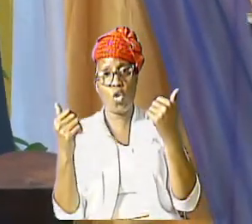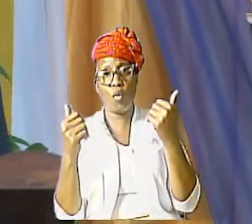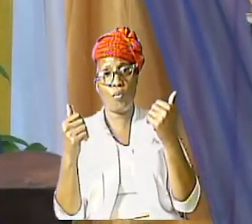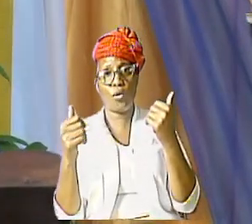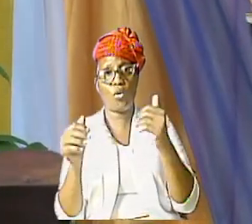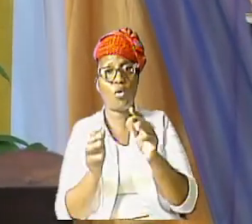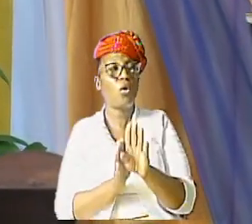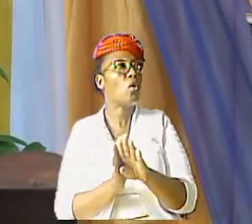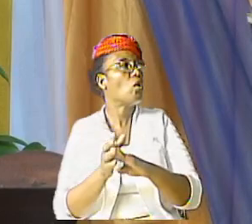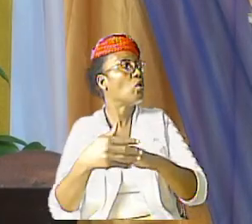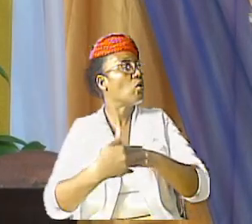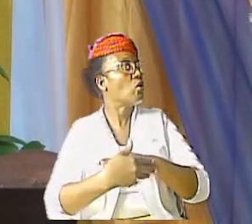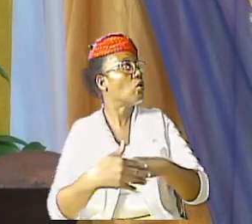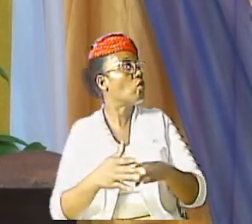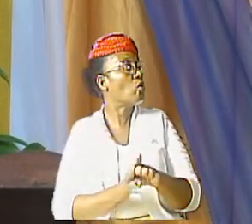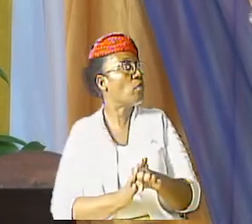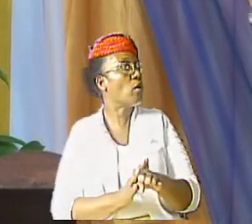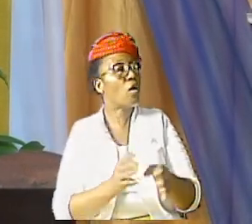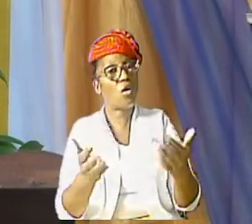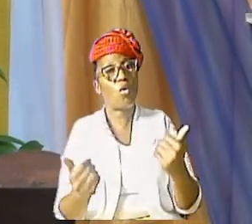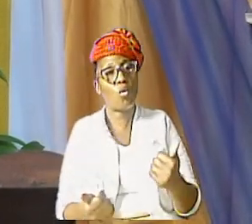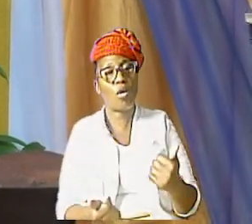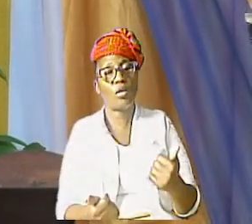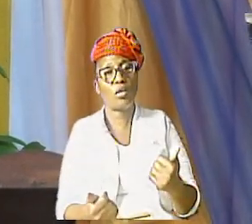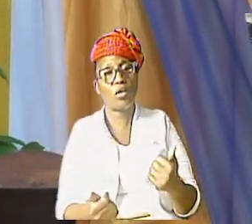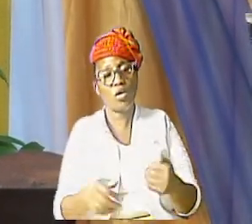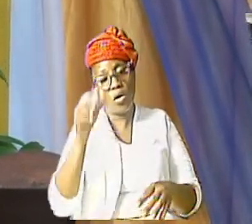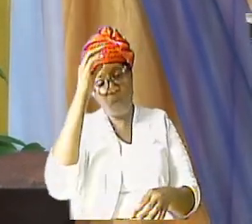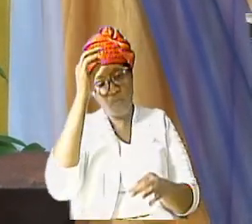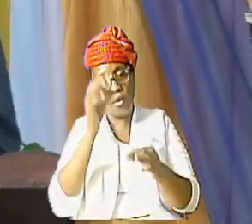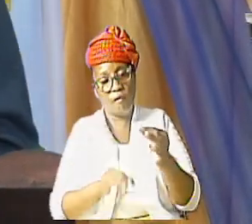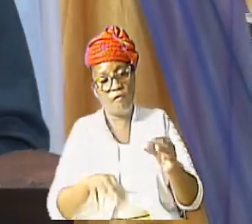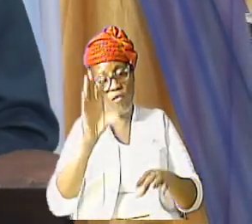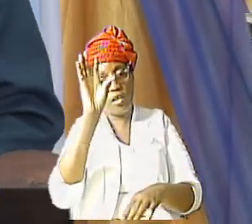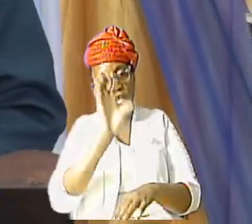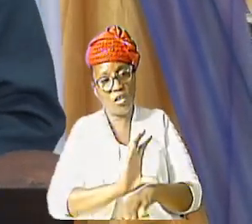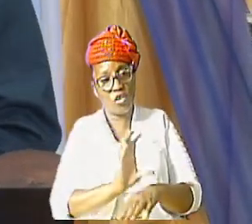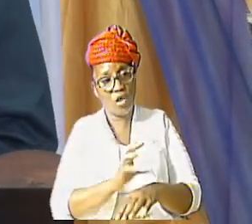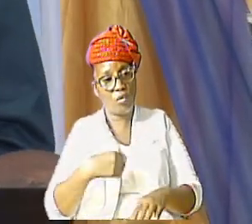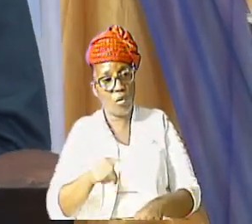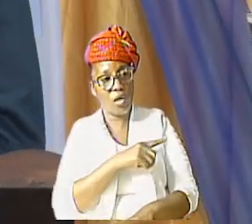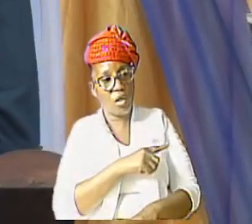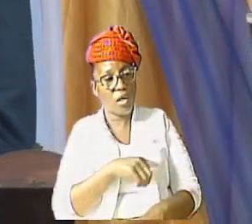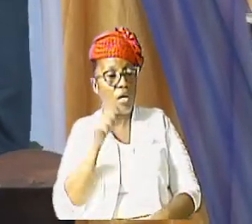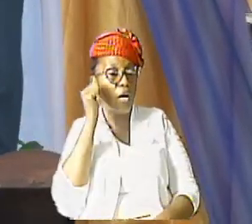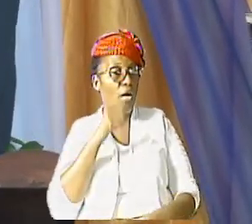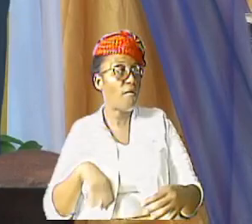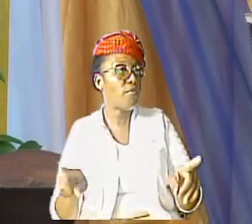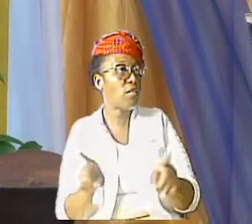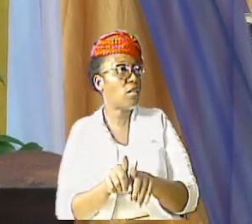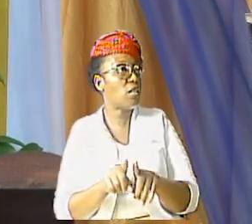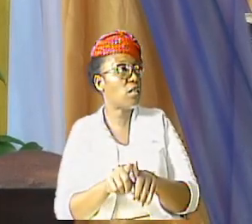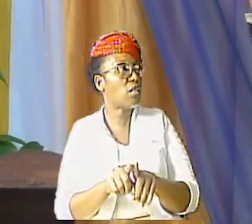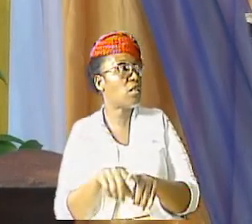you know, one of the places they said they want to go, Faith Chapel, they want to come right in the place. So we have Sister Janice